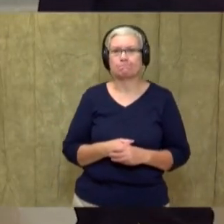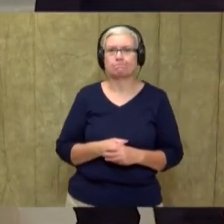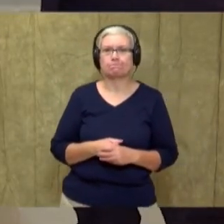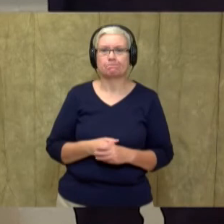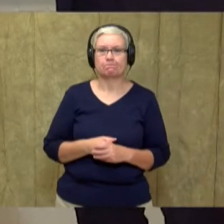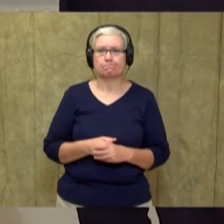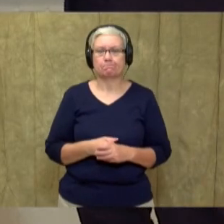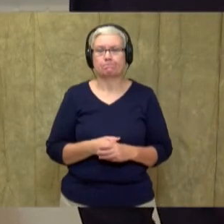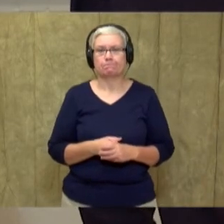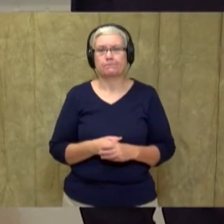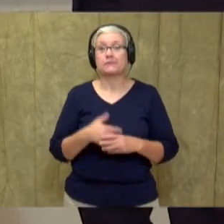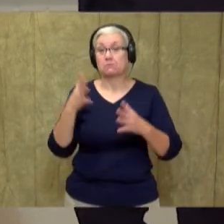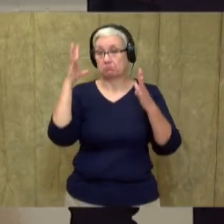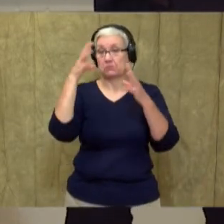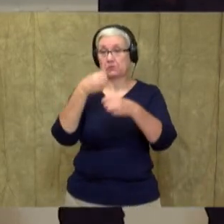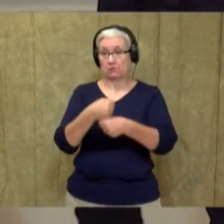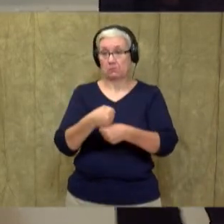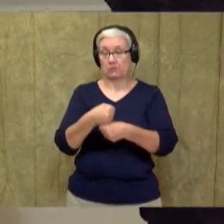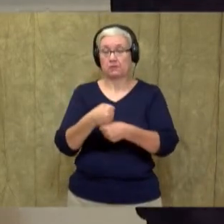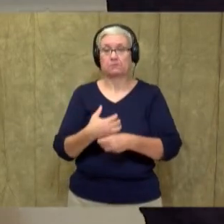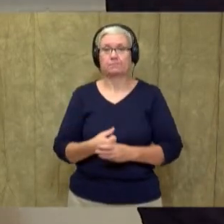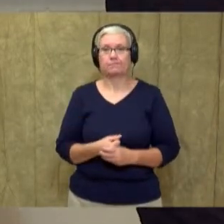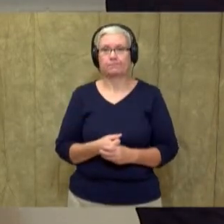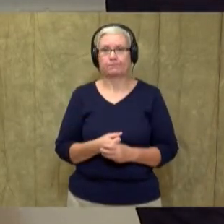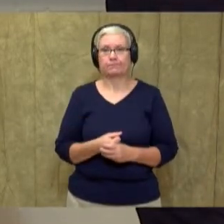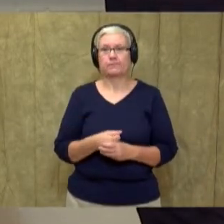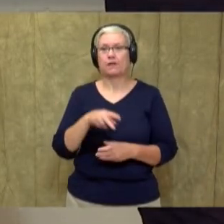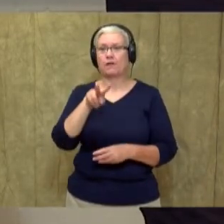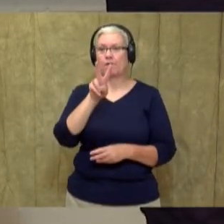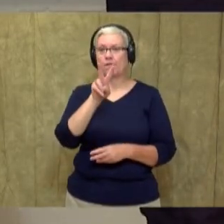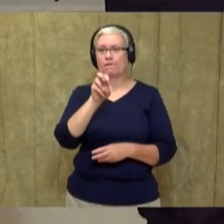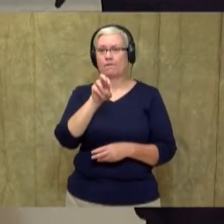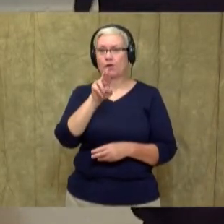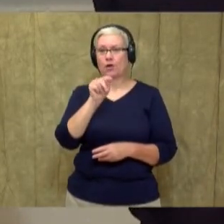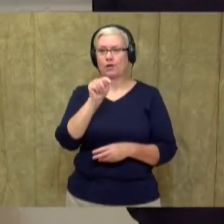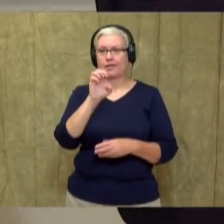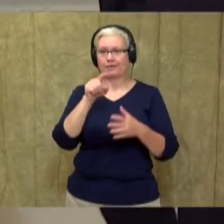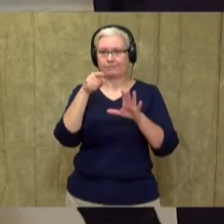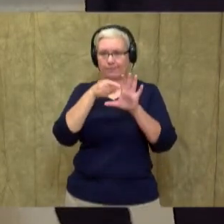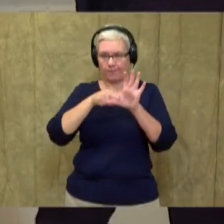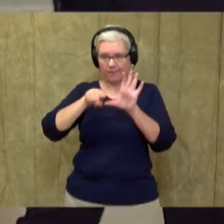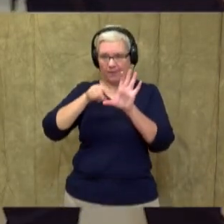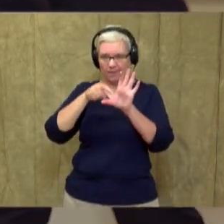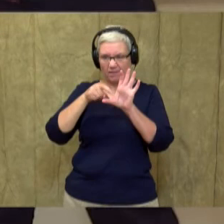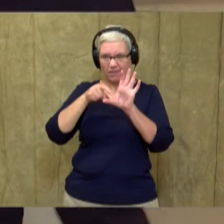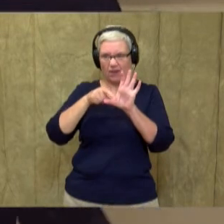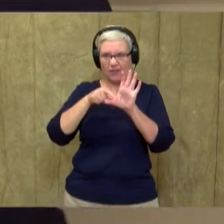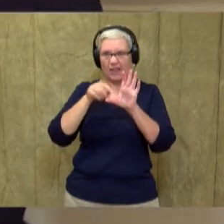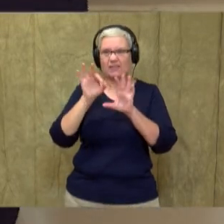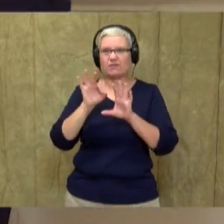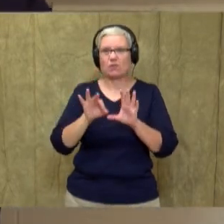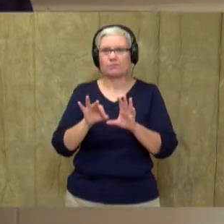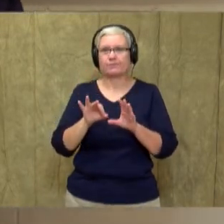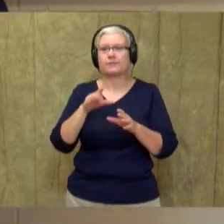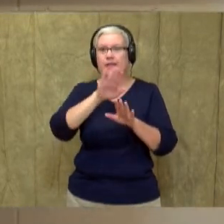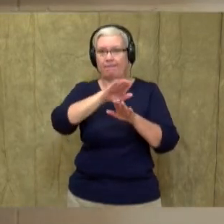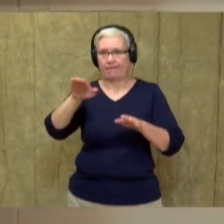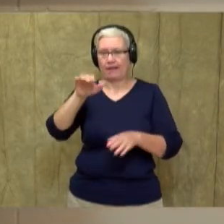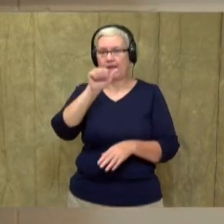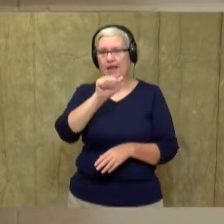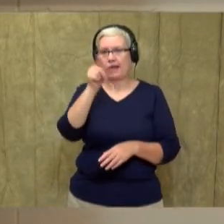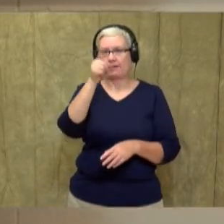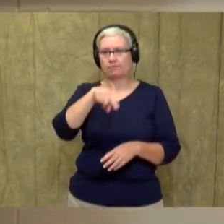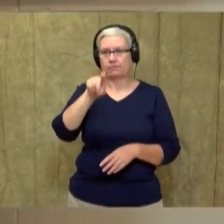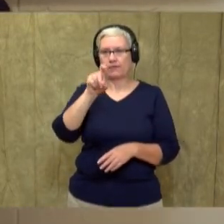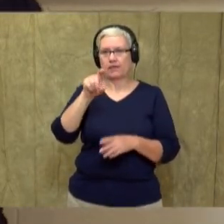summarize some of the things that we talked about. Now, the vertex form of a parabola as an equation is represented as this function.